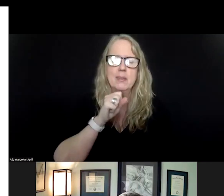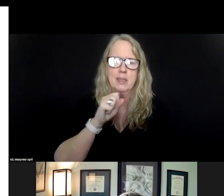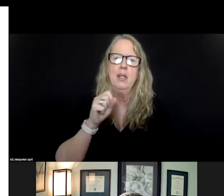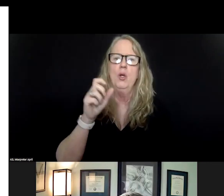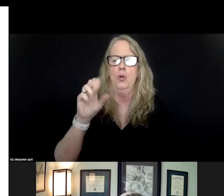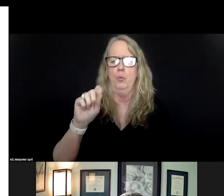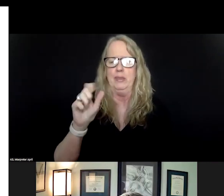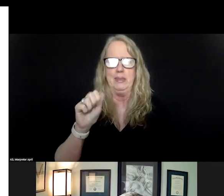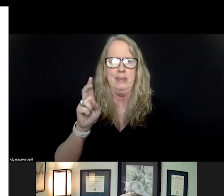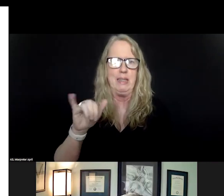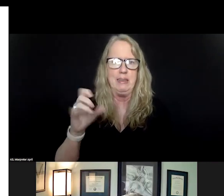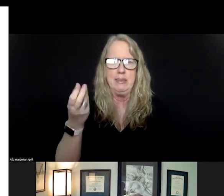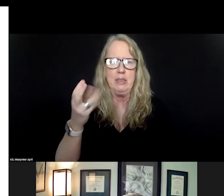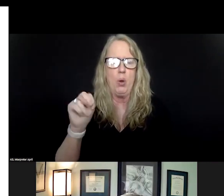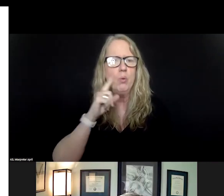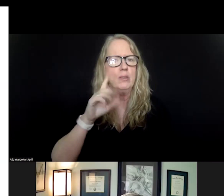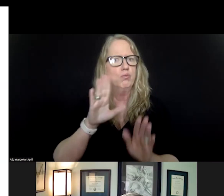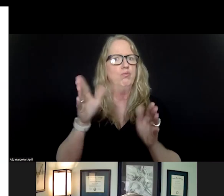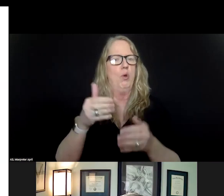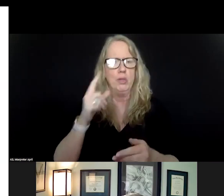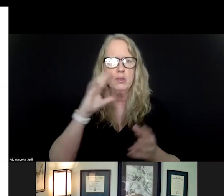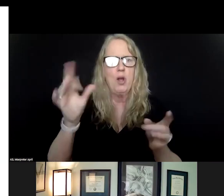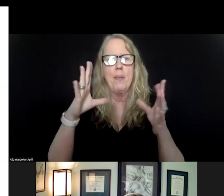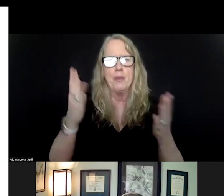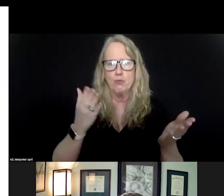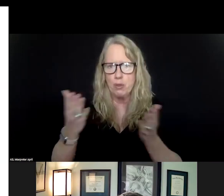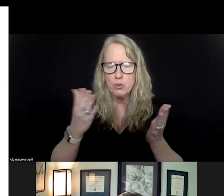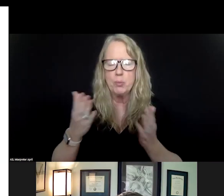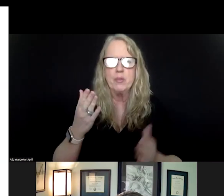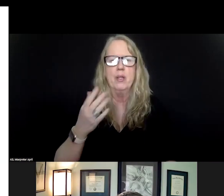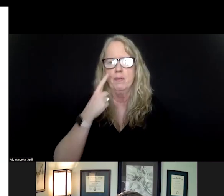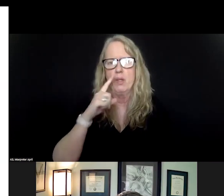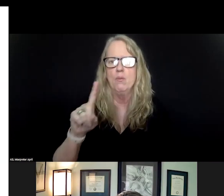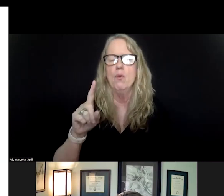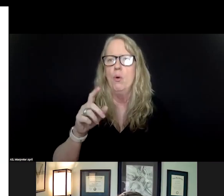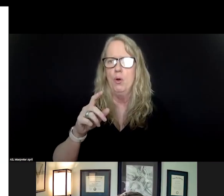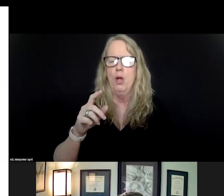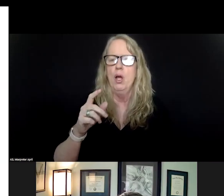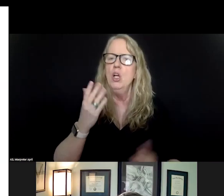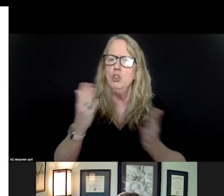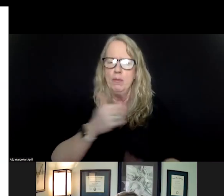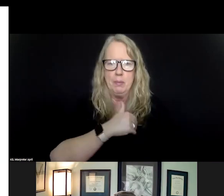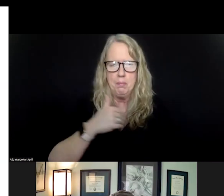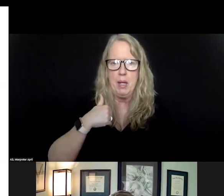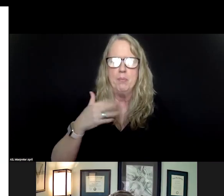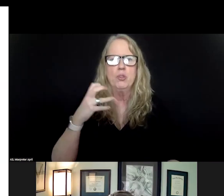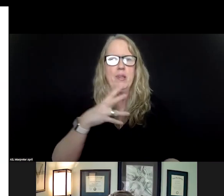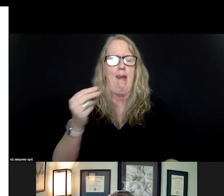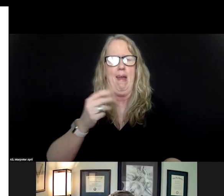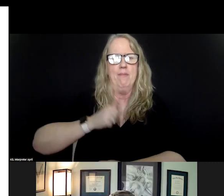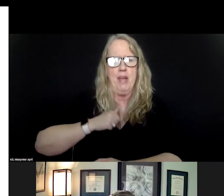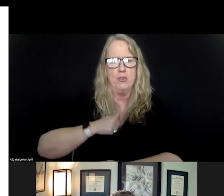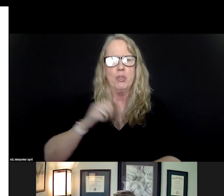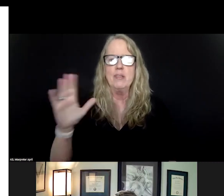Stacey Owens, which really focused on crisis services for service members and veterans and